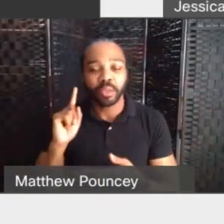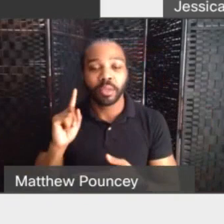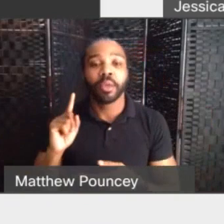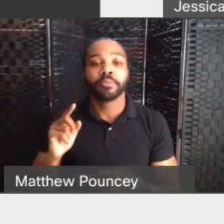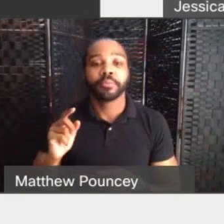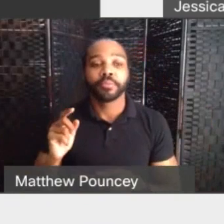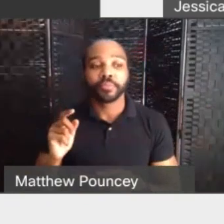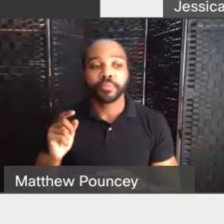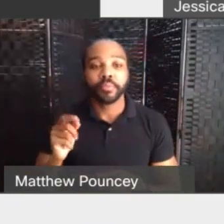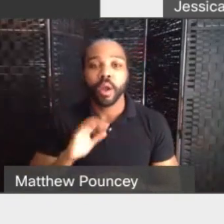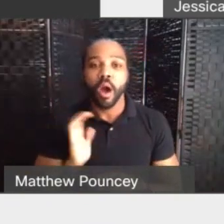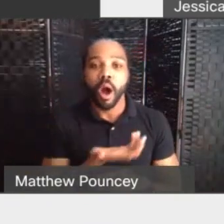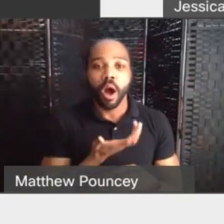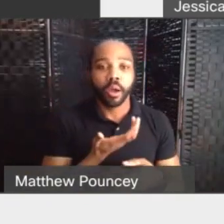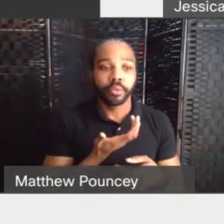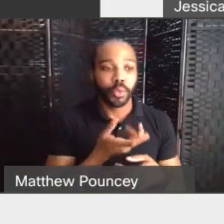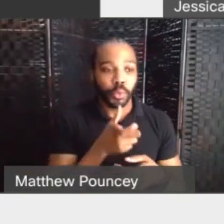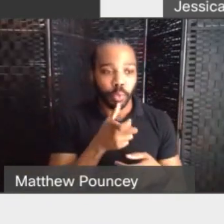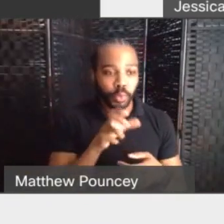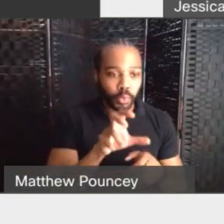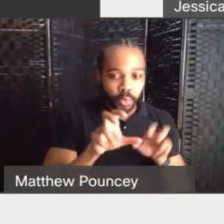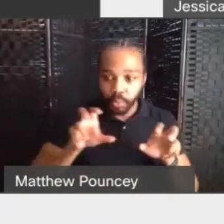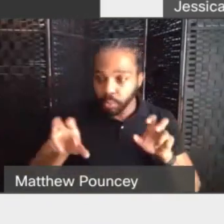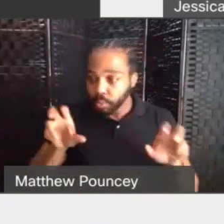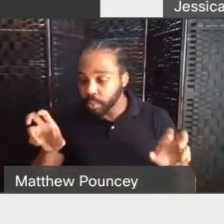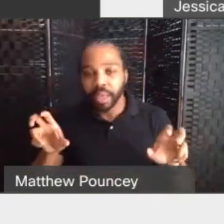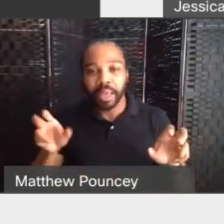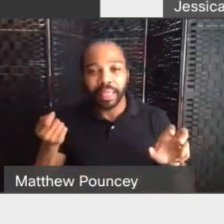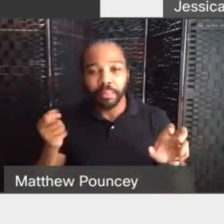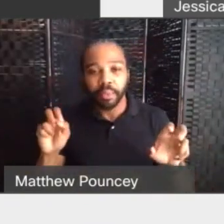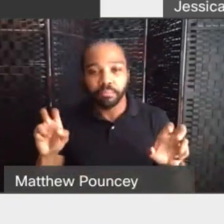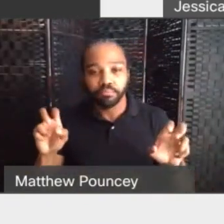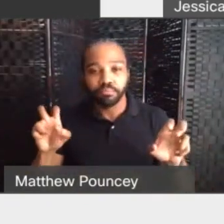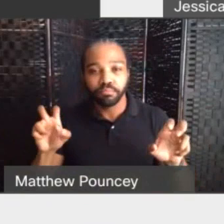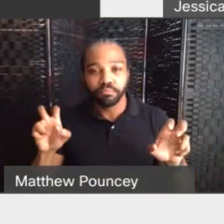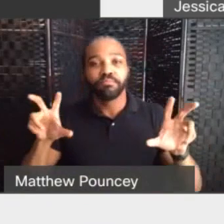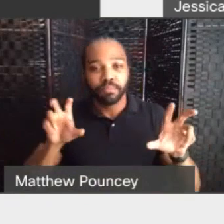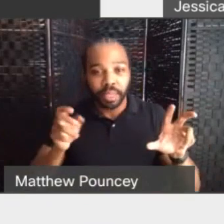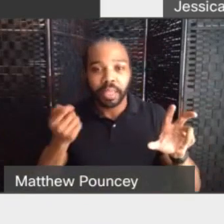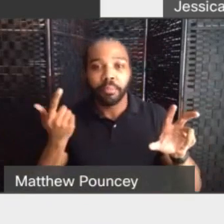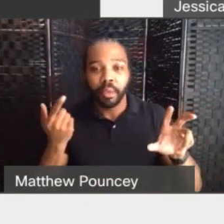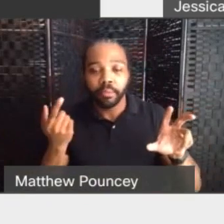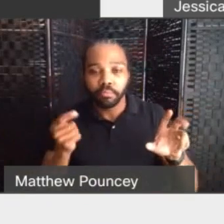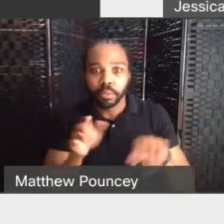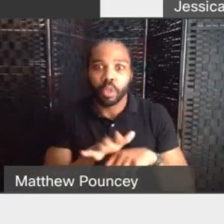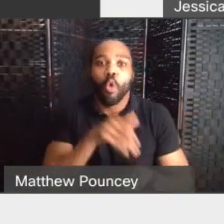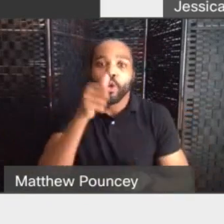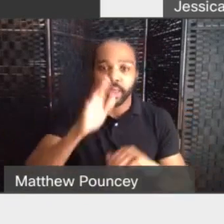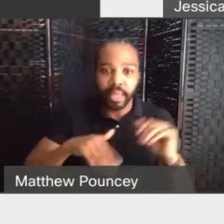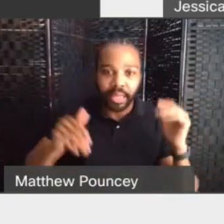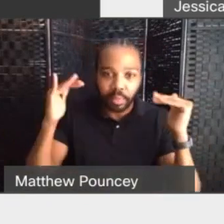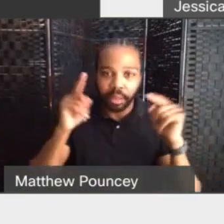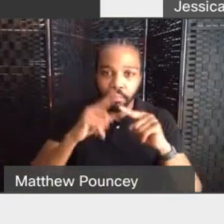our allocations are trickling up just a little bit. They're moving a little bit slower than we thought that they were,